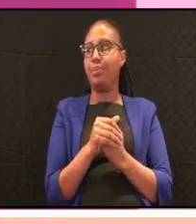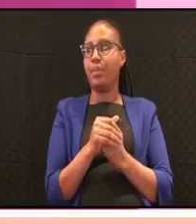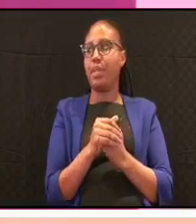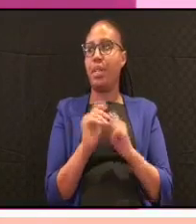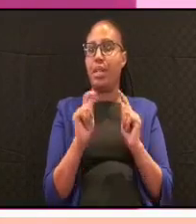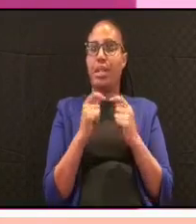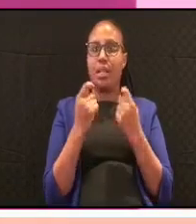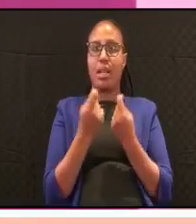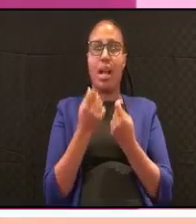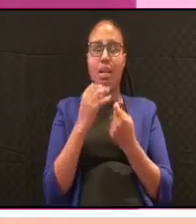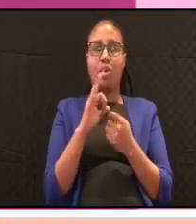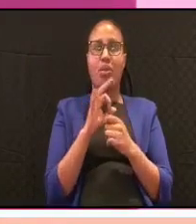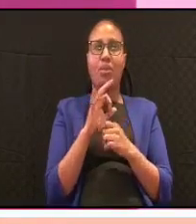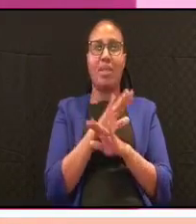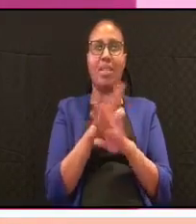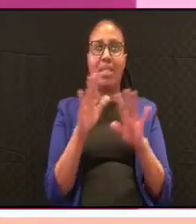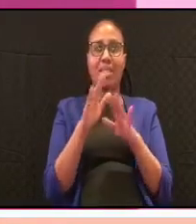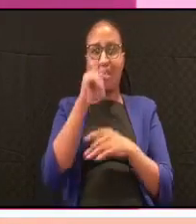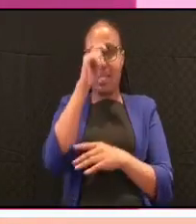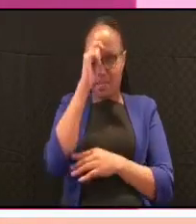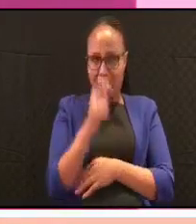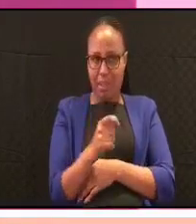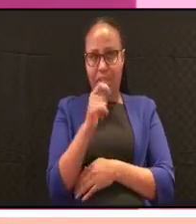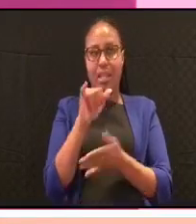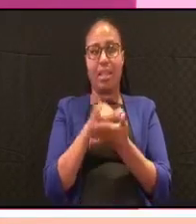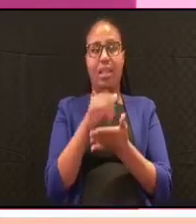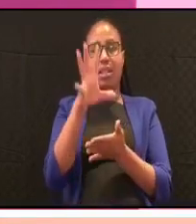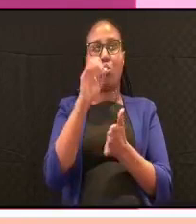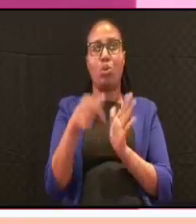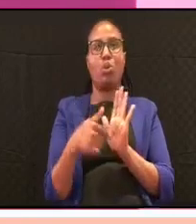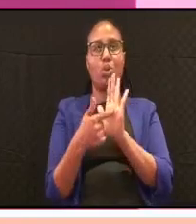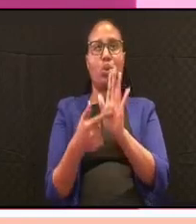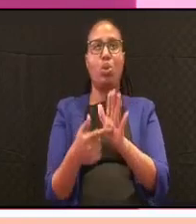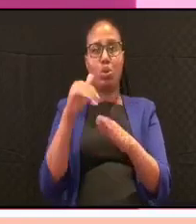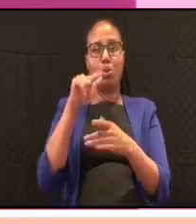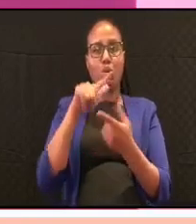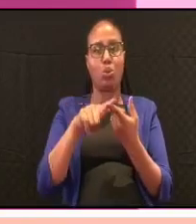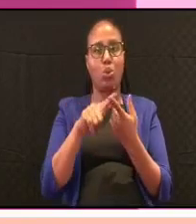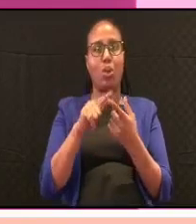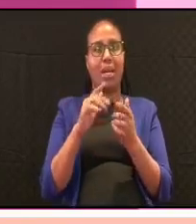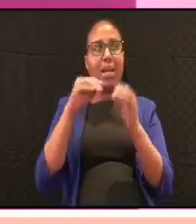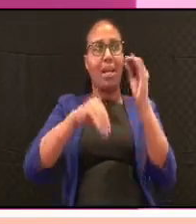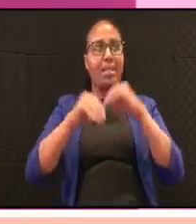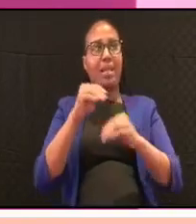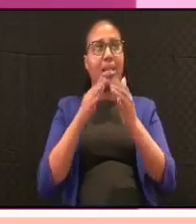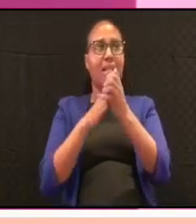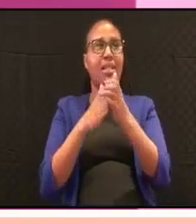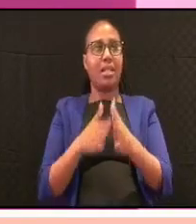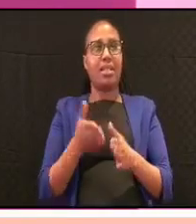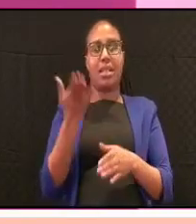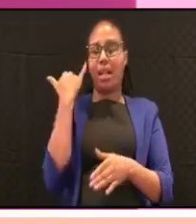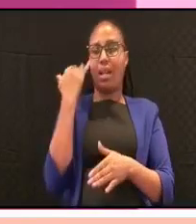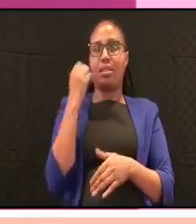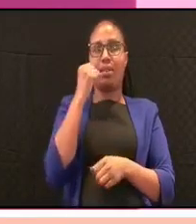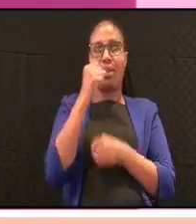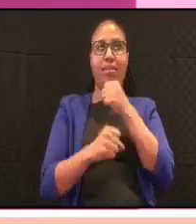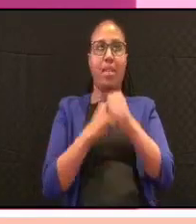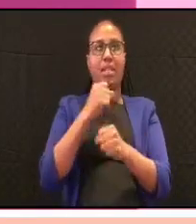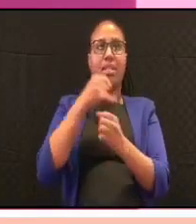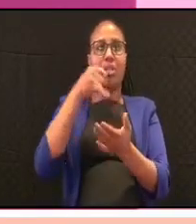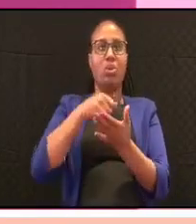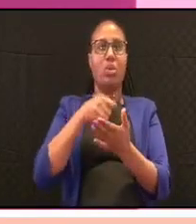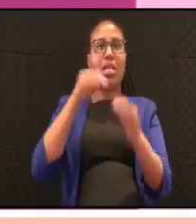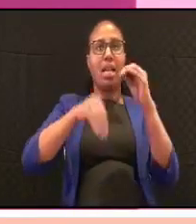the kind of disrespect that was displayed to elected leaders in the last 5 years, including